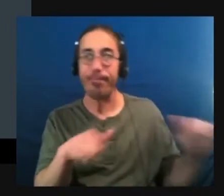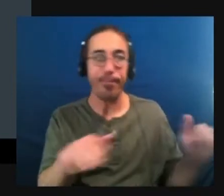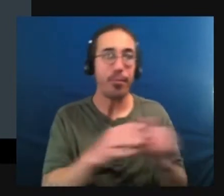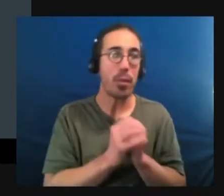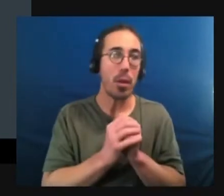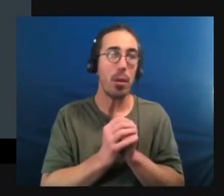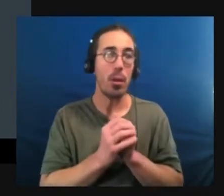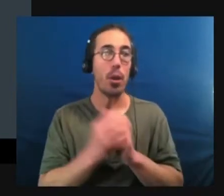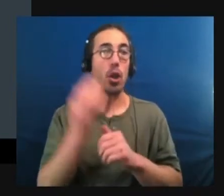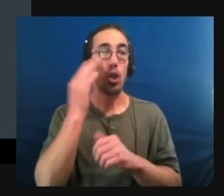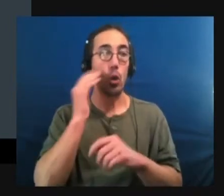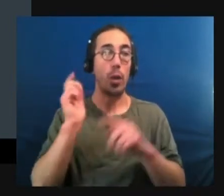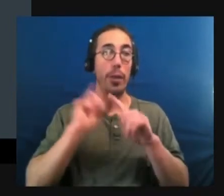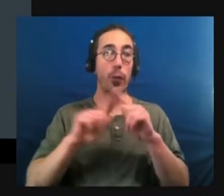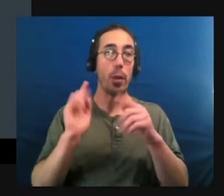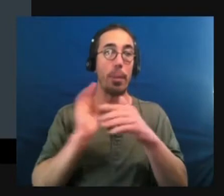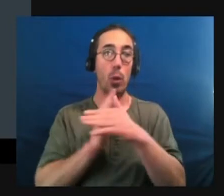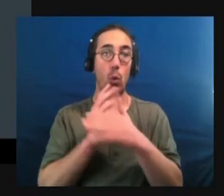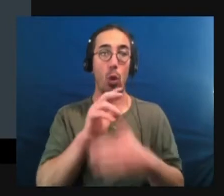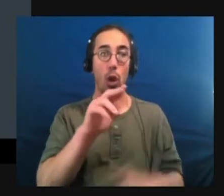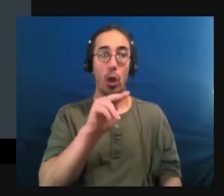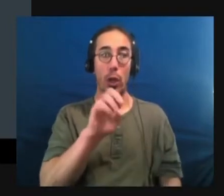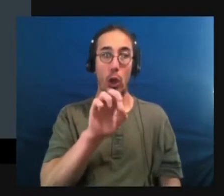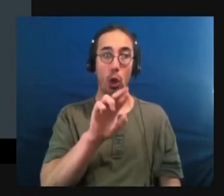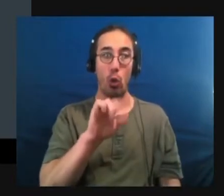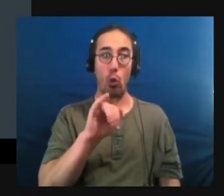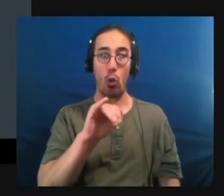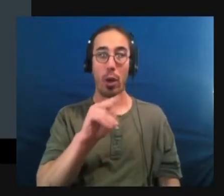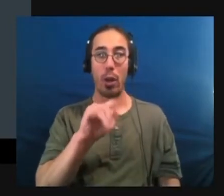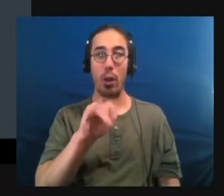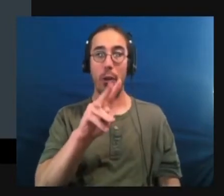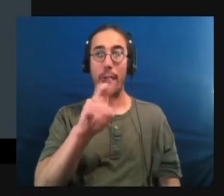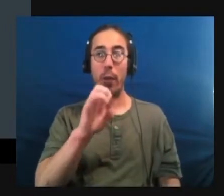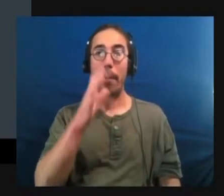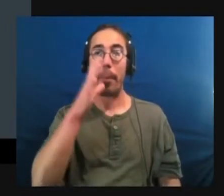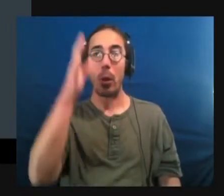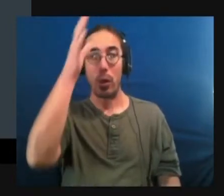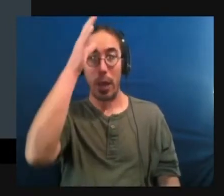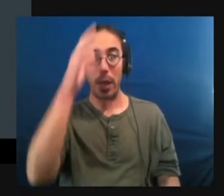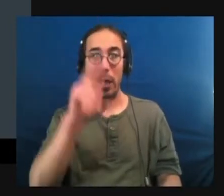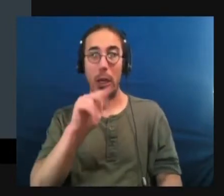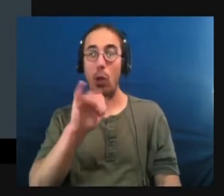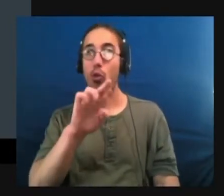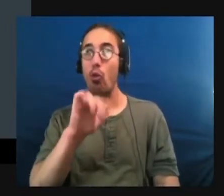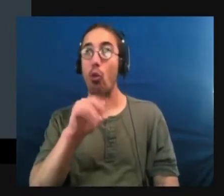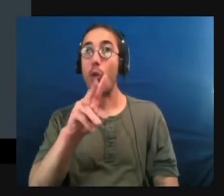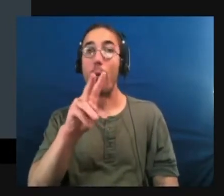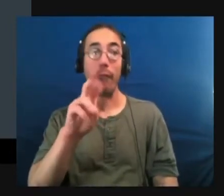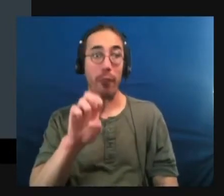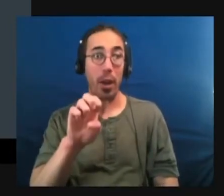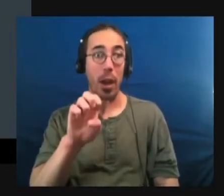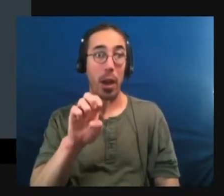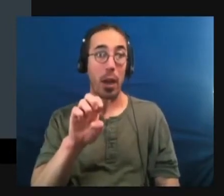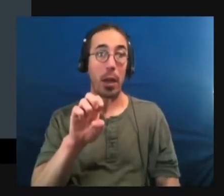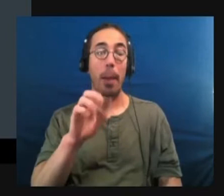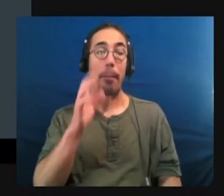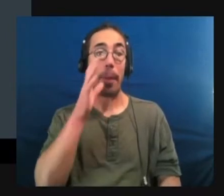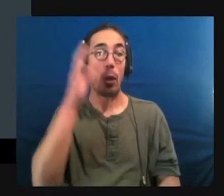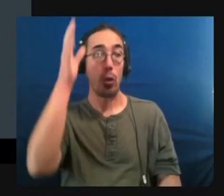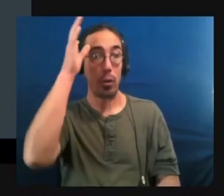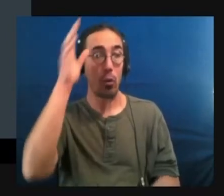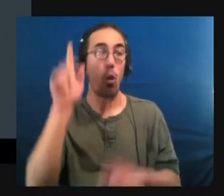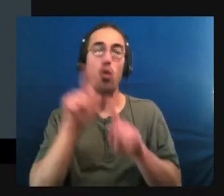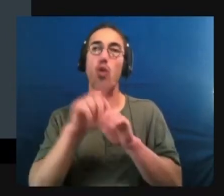differentiate between neuro-inclusive parenting and neuro-normative parenting, and generate an action plan